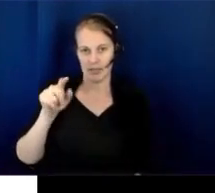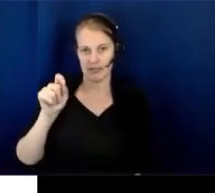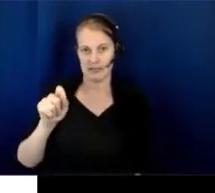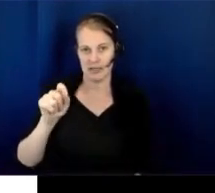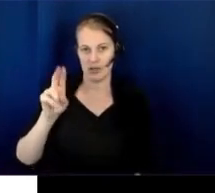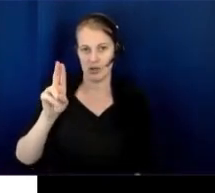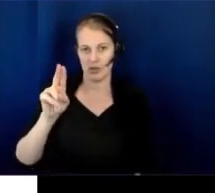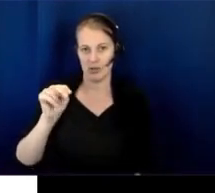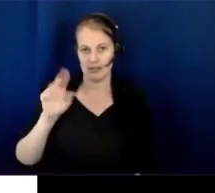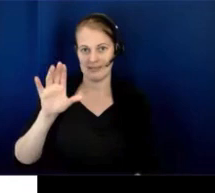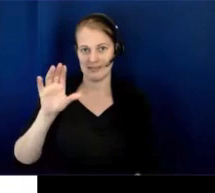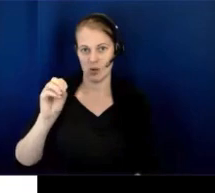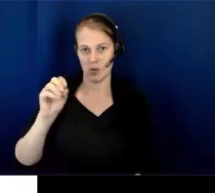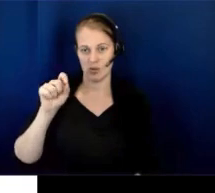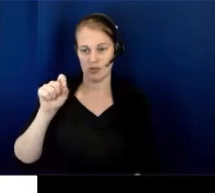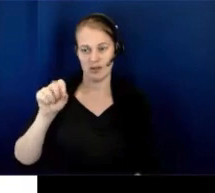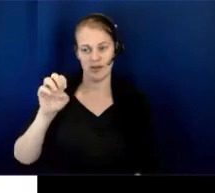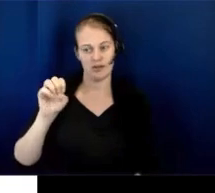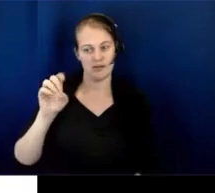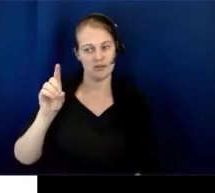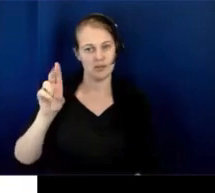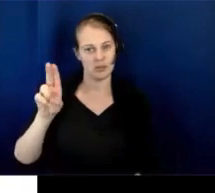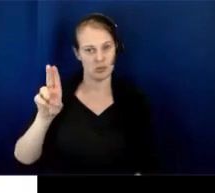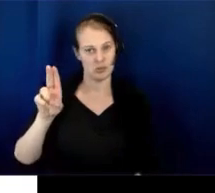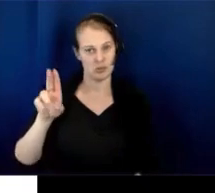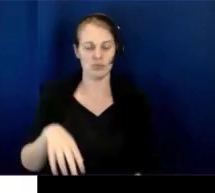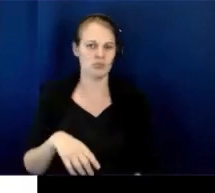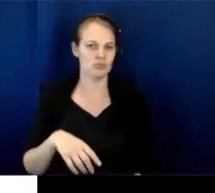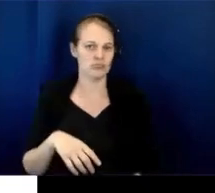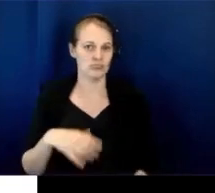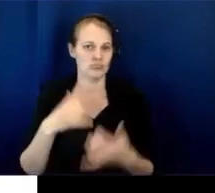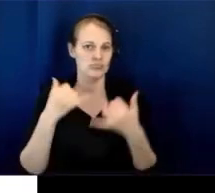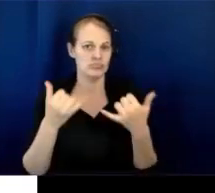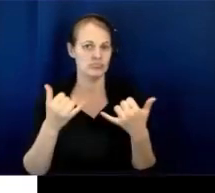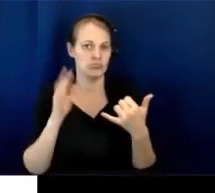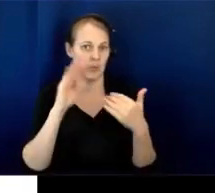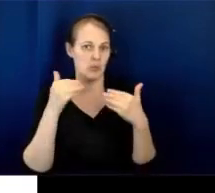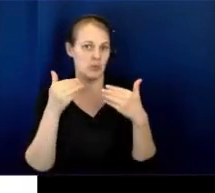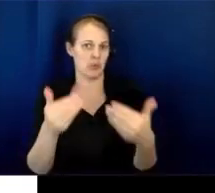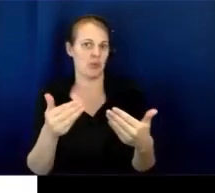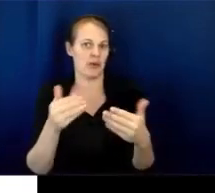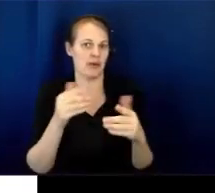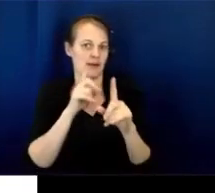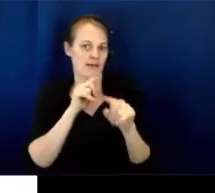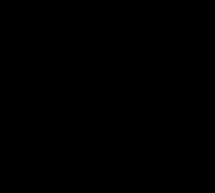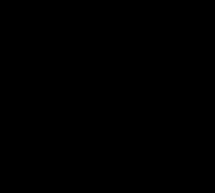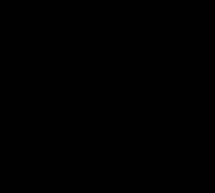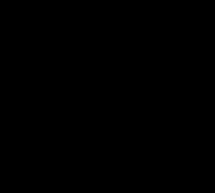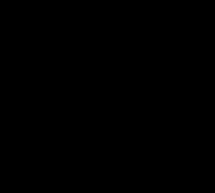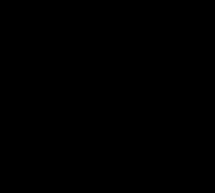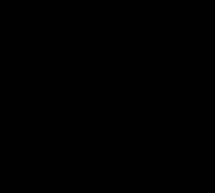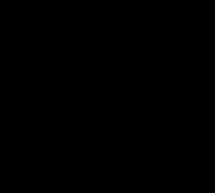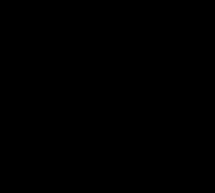help.unco.edu. But other than that, I will take some time now to go ahead and answer some questions.